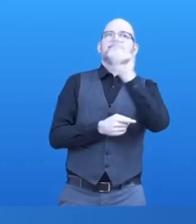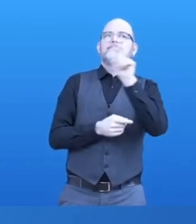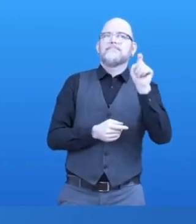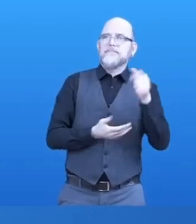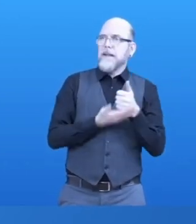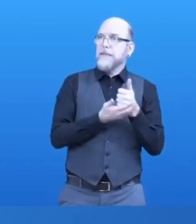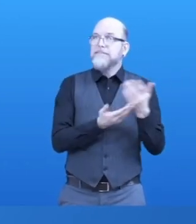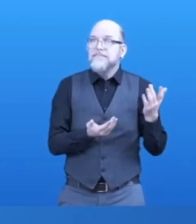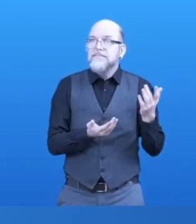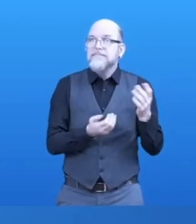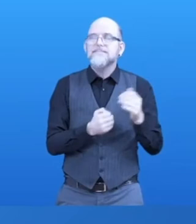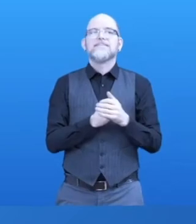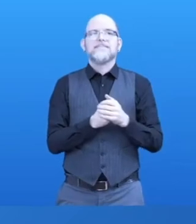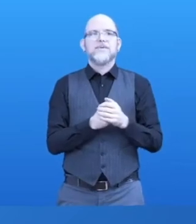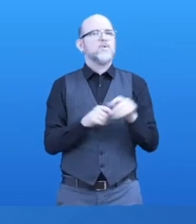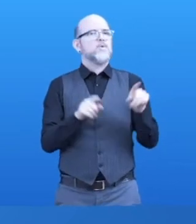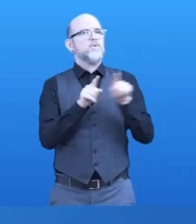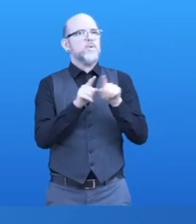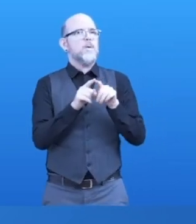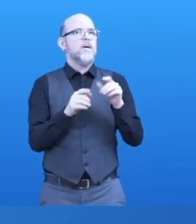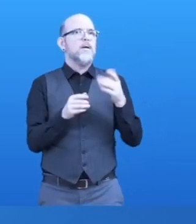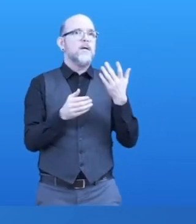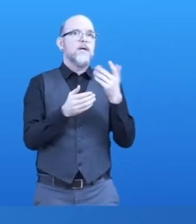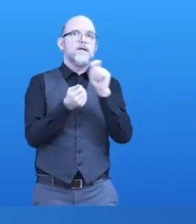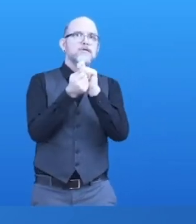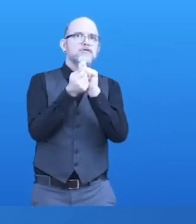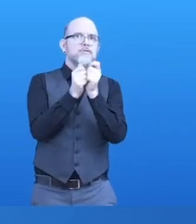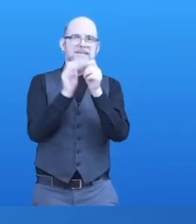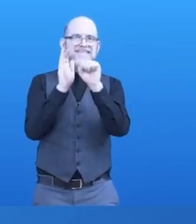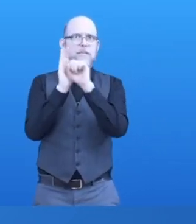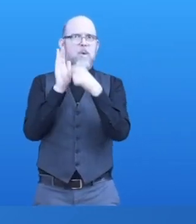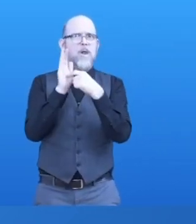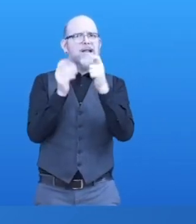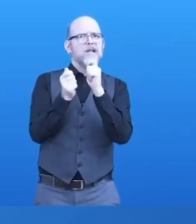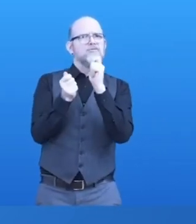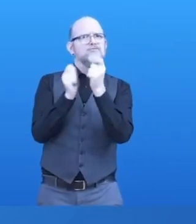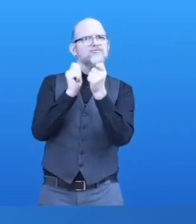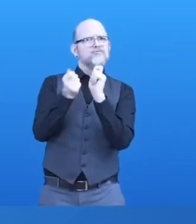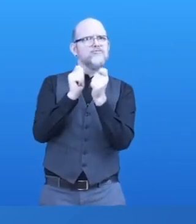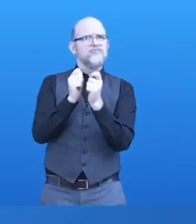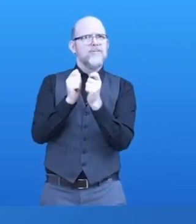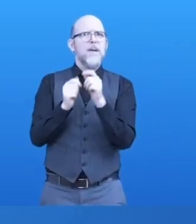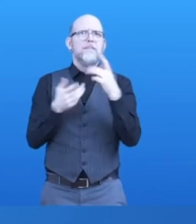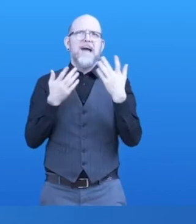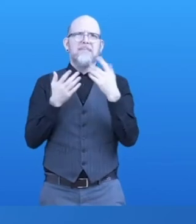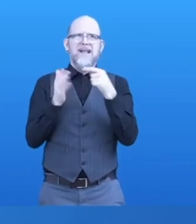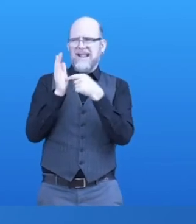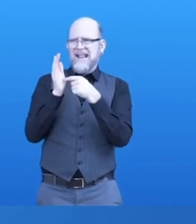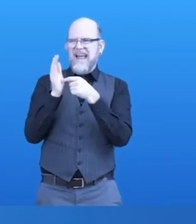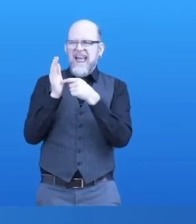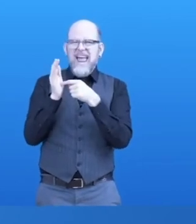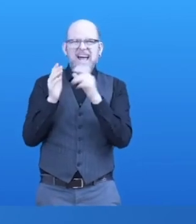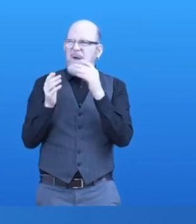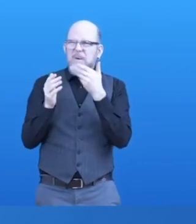We offer a way in which symbols can be edited and created. We recognize that sometimes you need to develop a symbol that's slightly